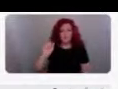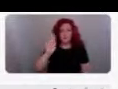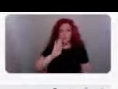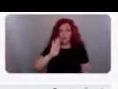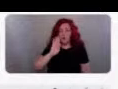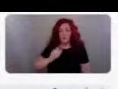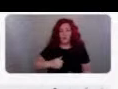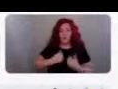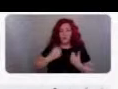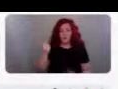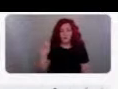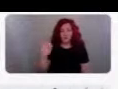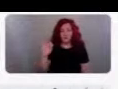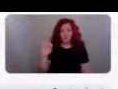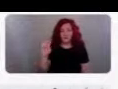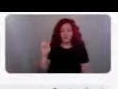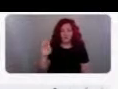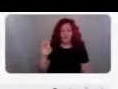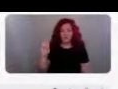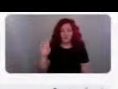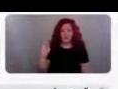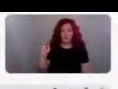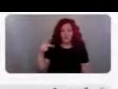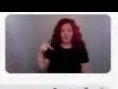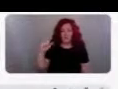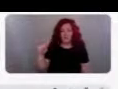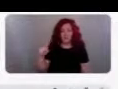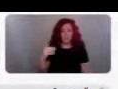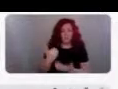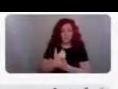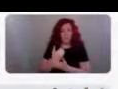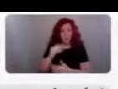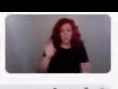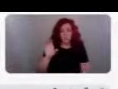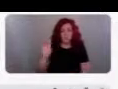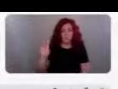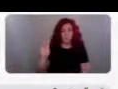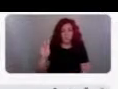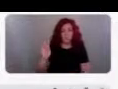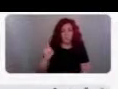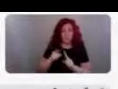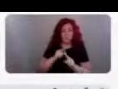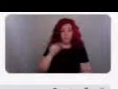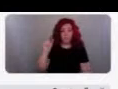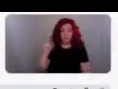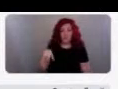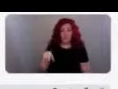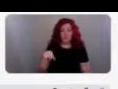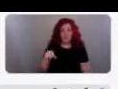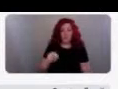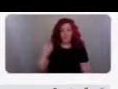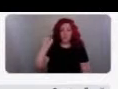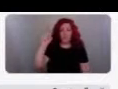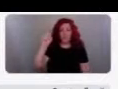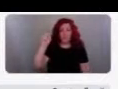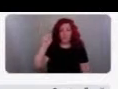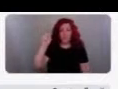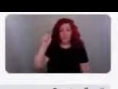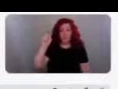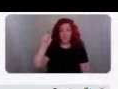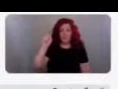1911 dumb lab part of the new congressional district that goes from glendale and north phoenix in the stands island